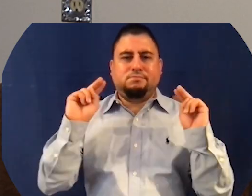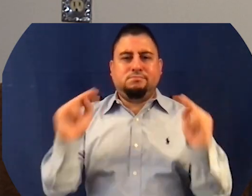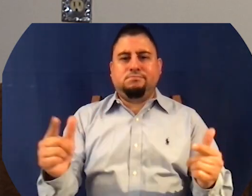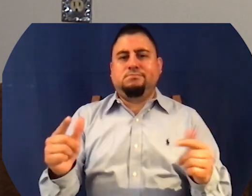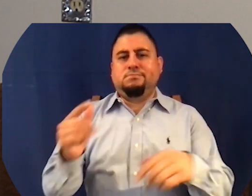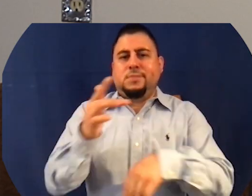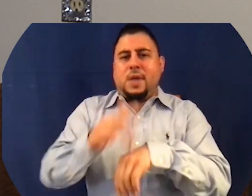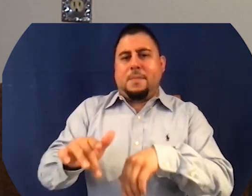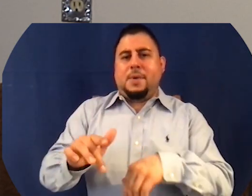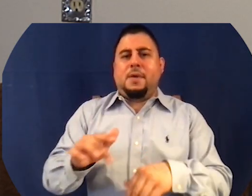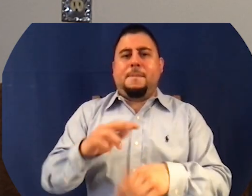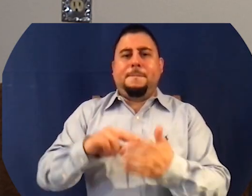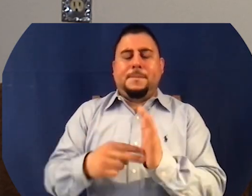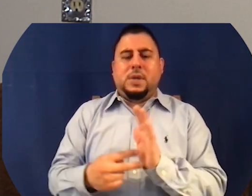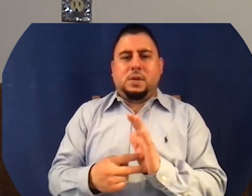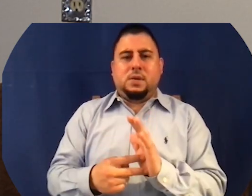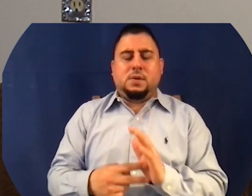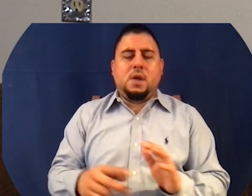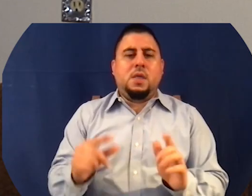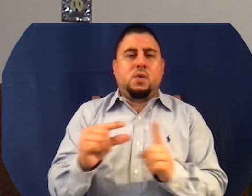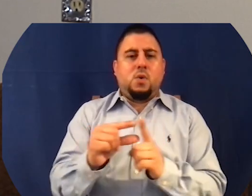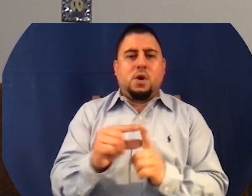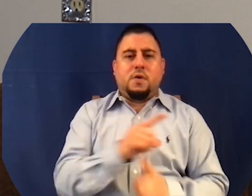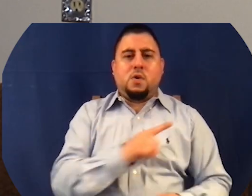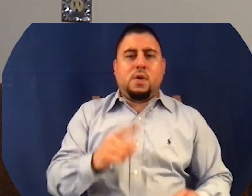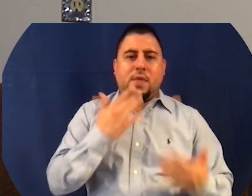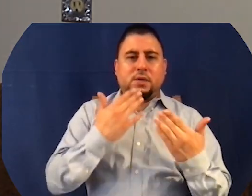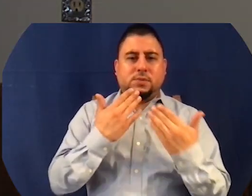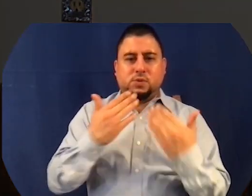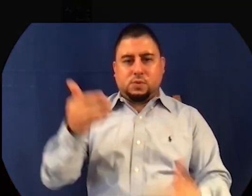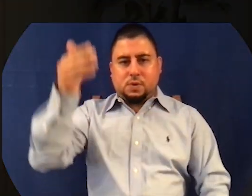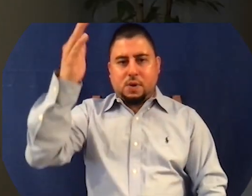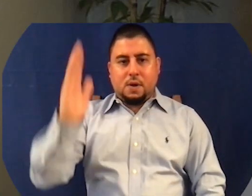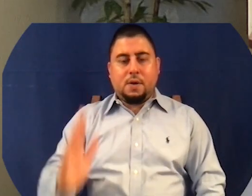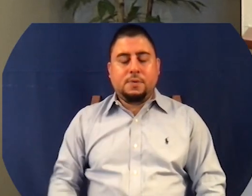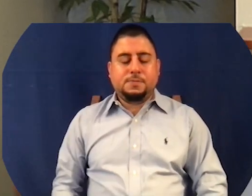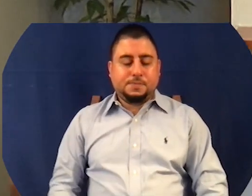The word of the Lord. Thanks be to God.